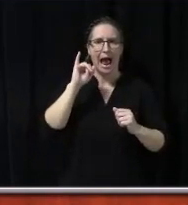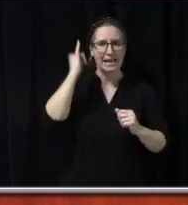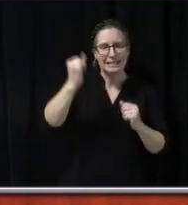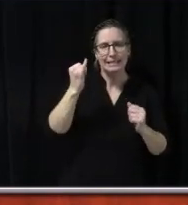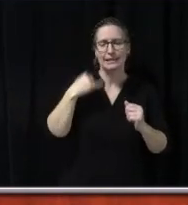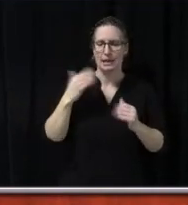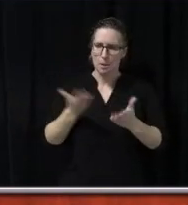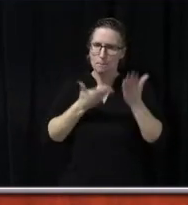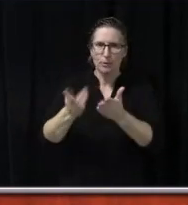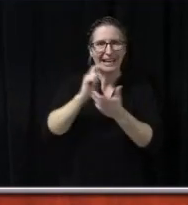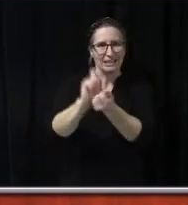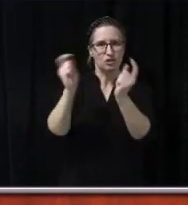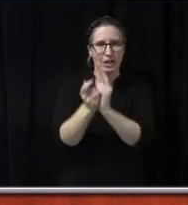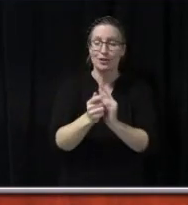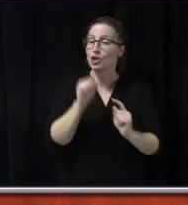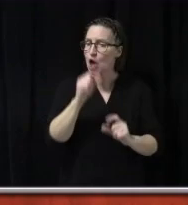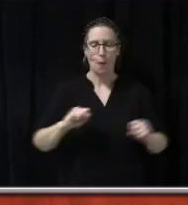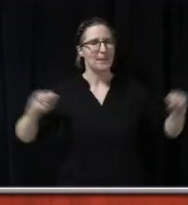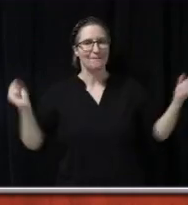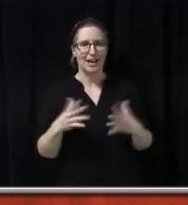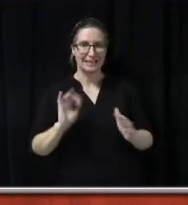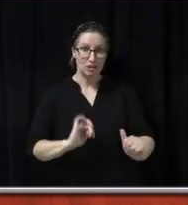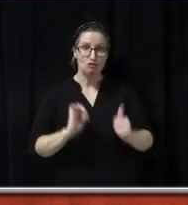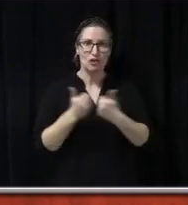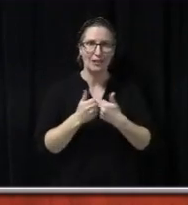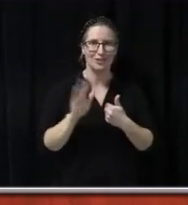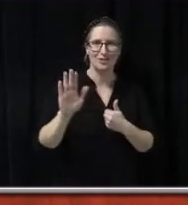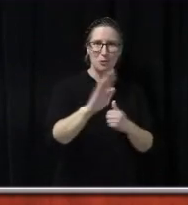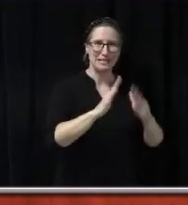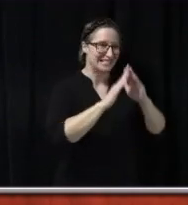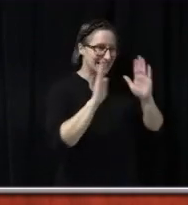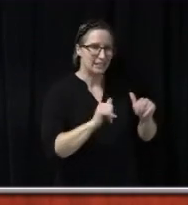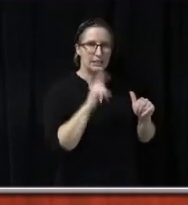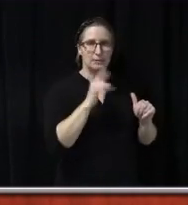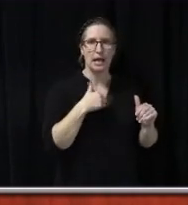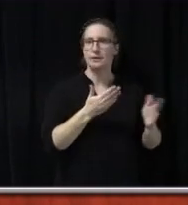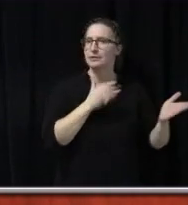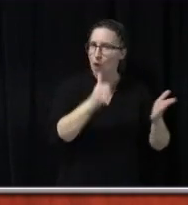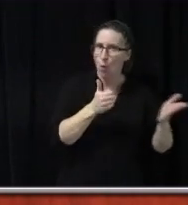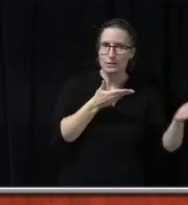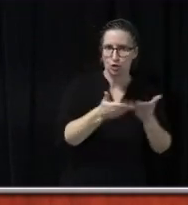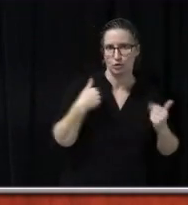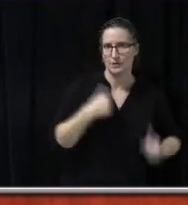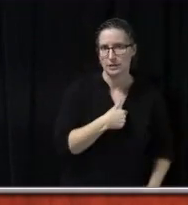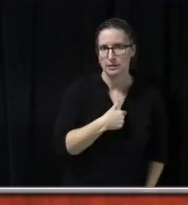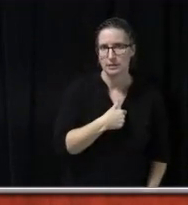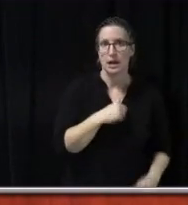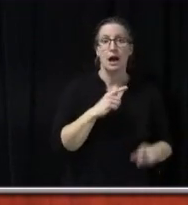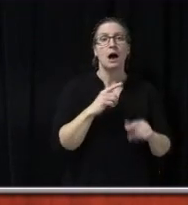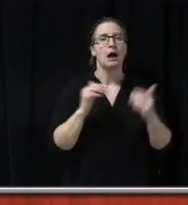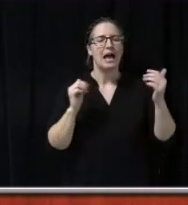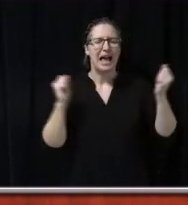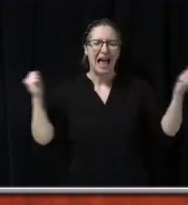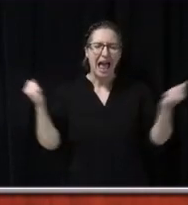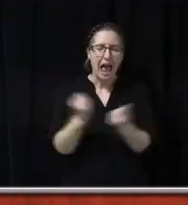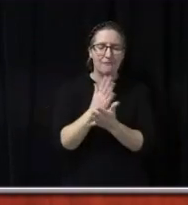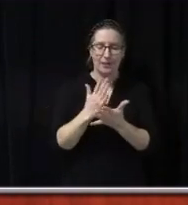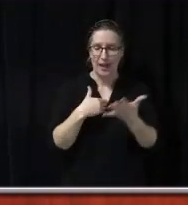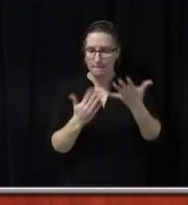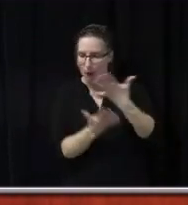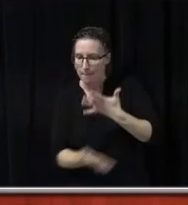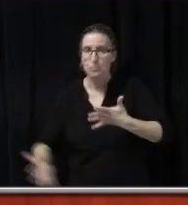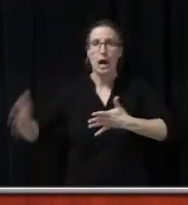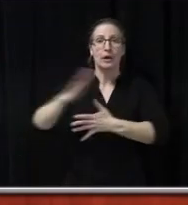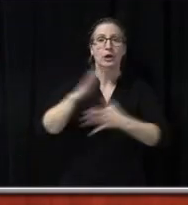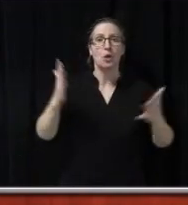need change. And don't be afraid to challenge the systems that no longer serve us. But above all,